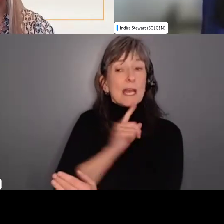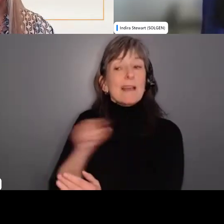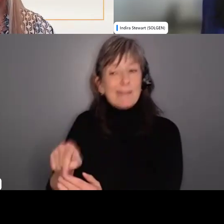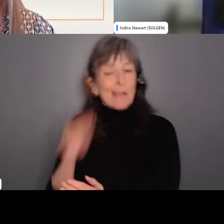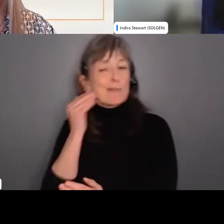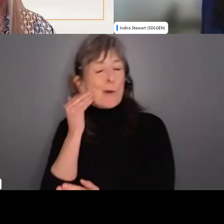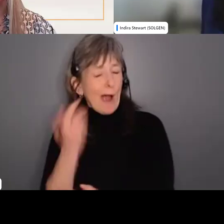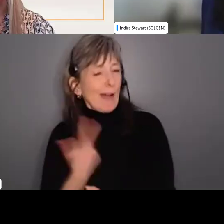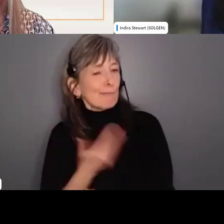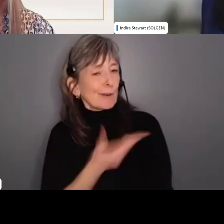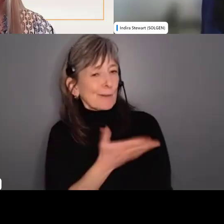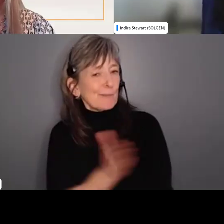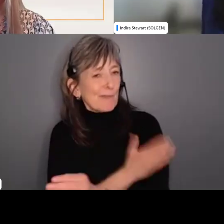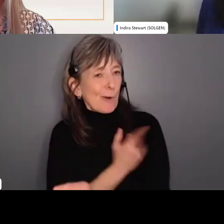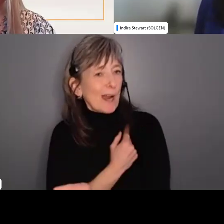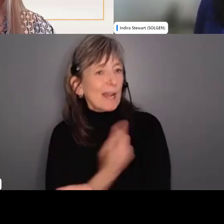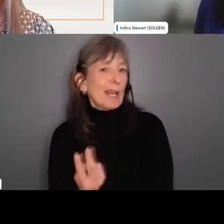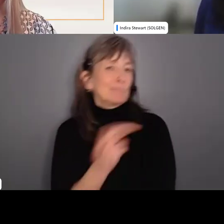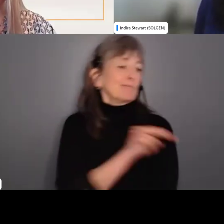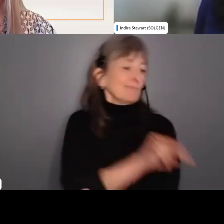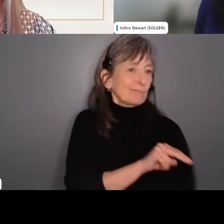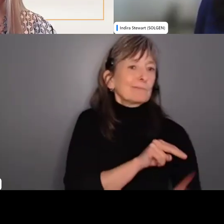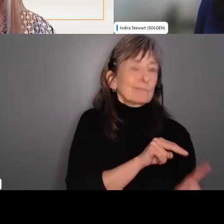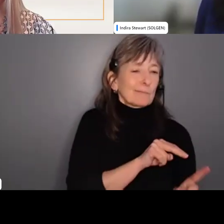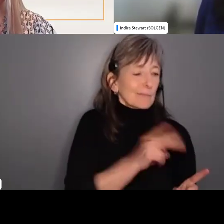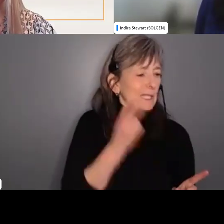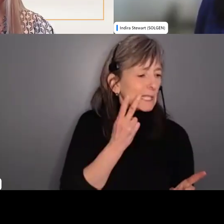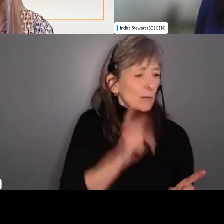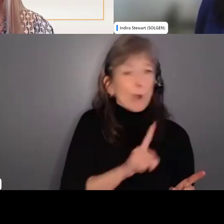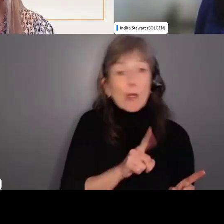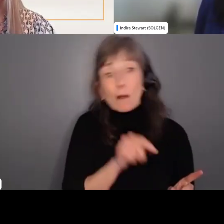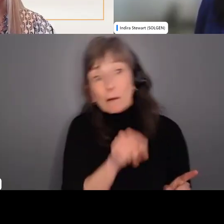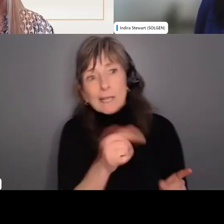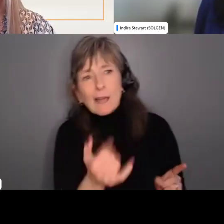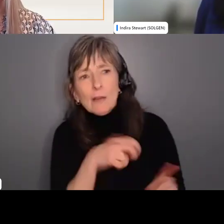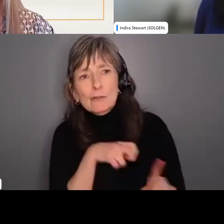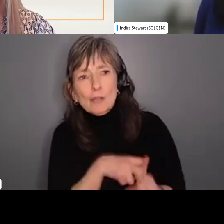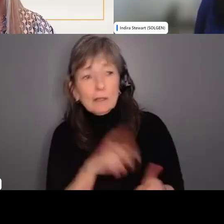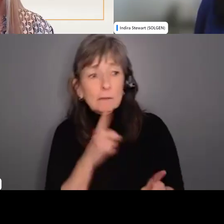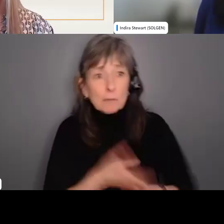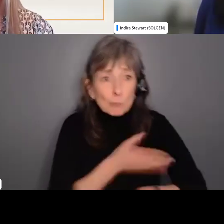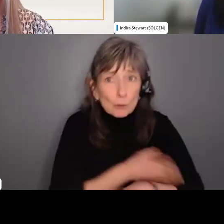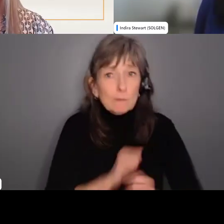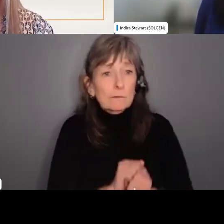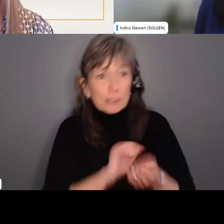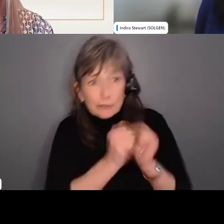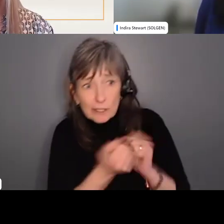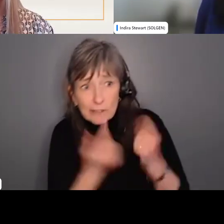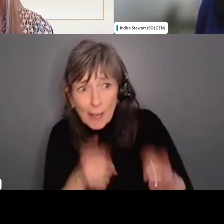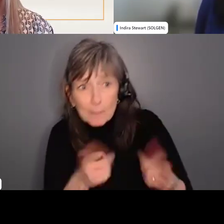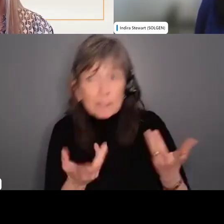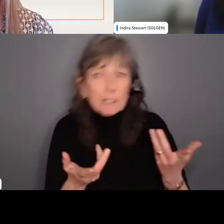previous recommendations, the same sort of thing, see where things have come, or has there been any changes, and how to build on